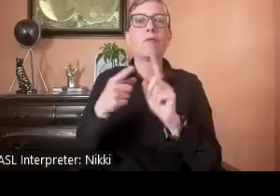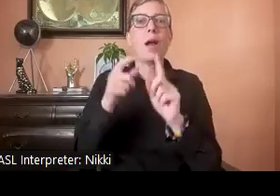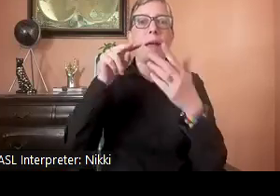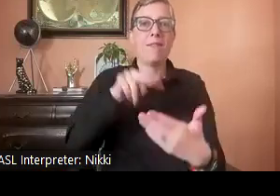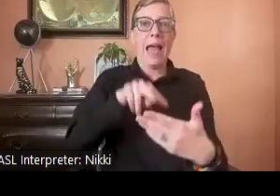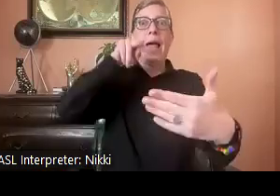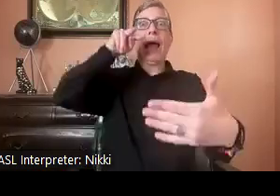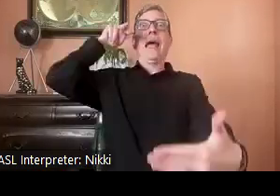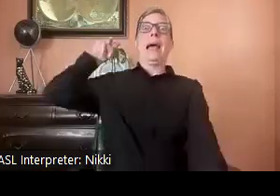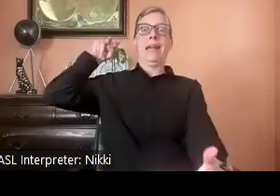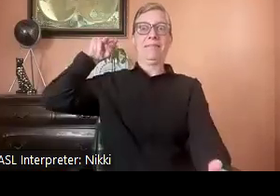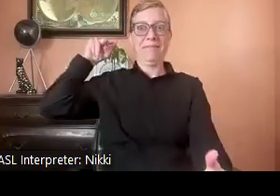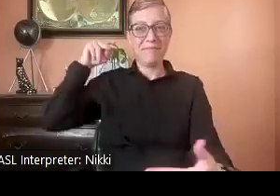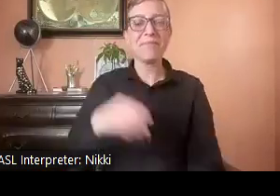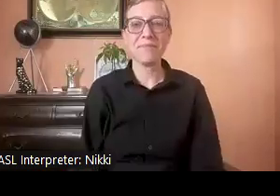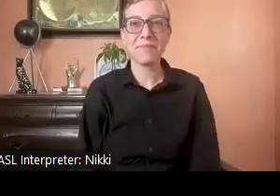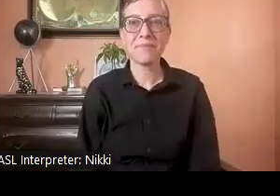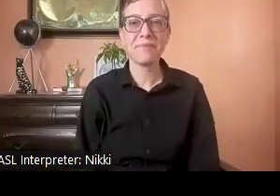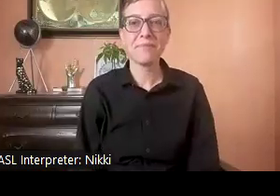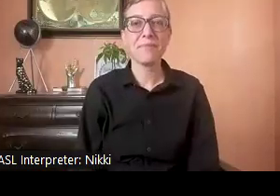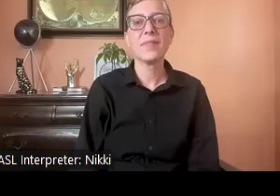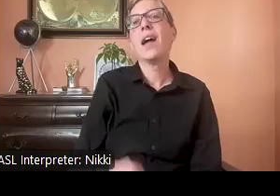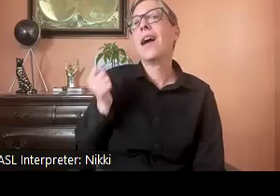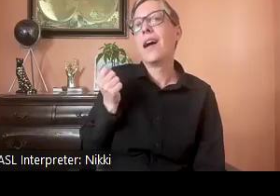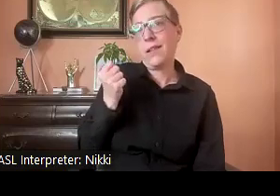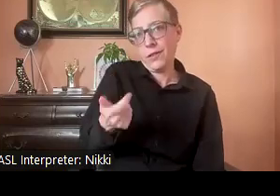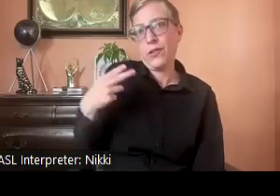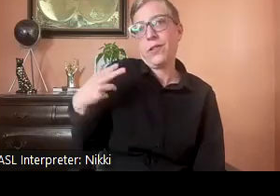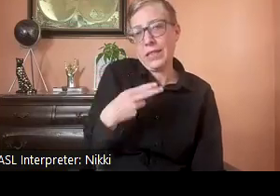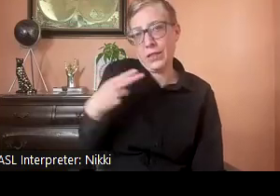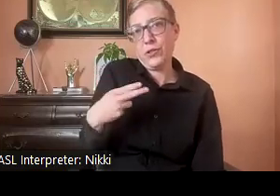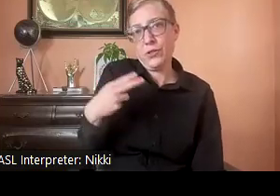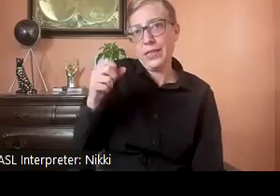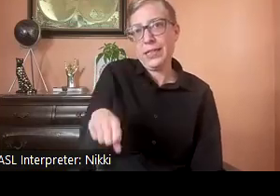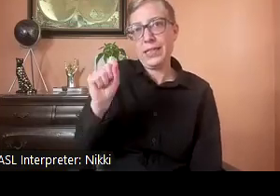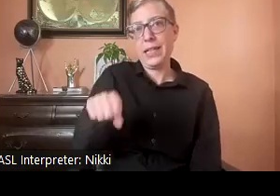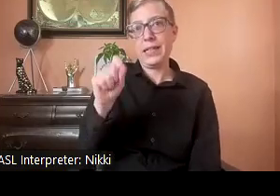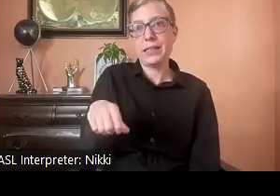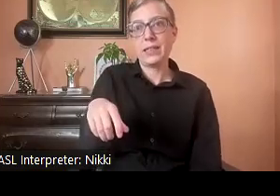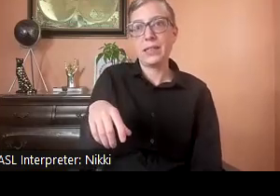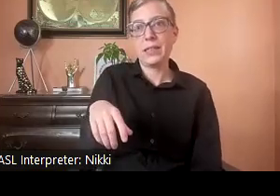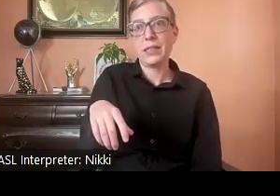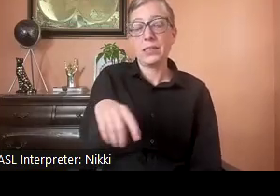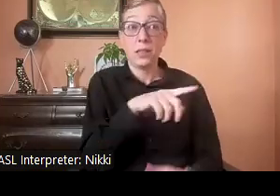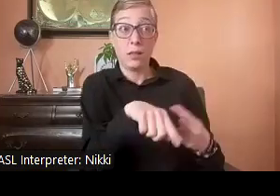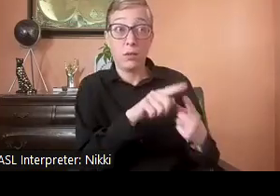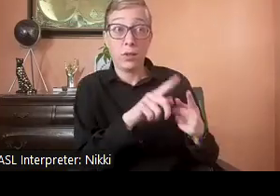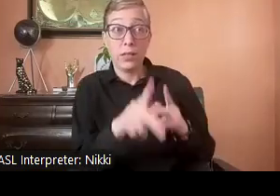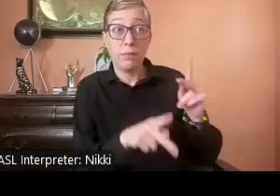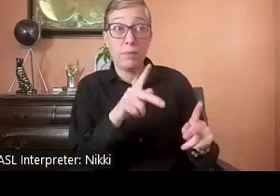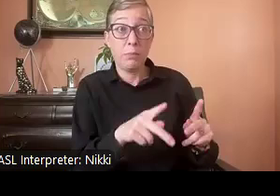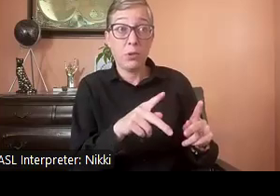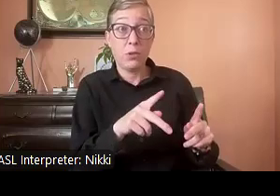is a little bit of history, and so nothing is more nerve-wracking than recalling history when people who made history are in the